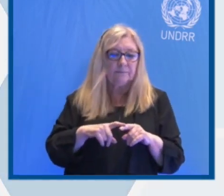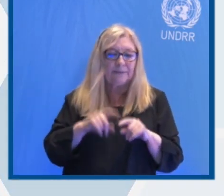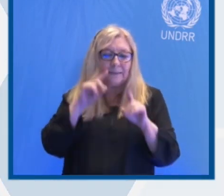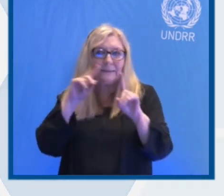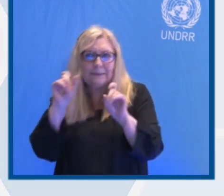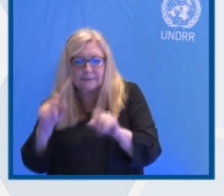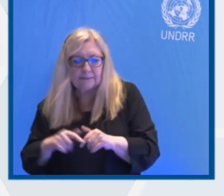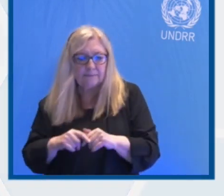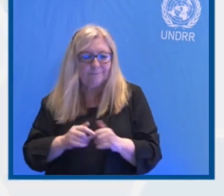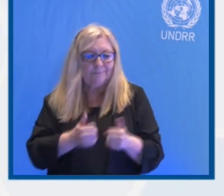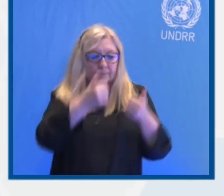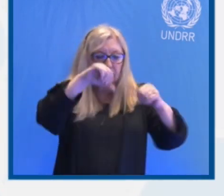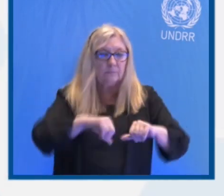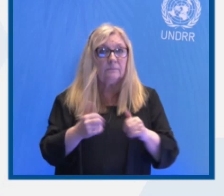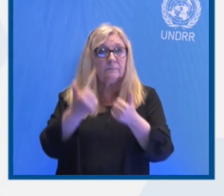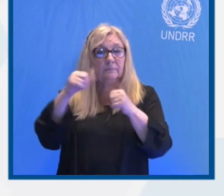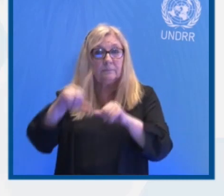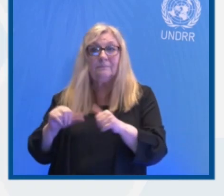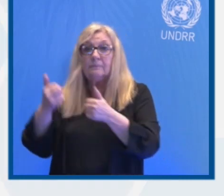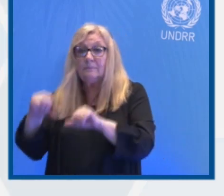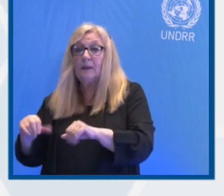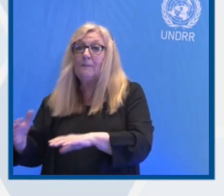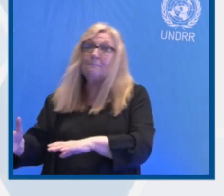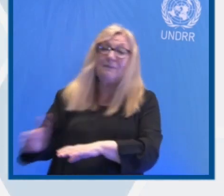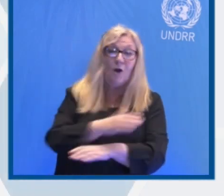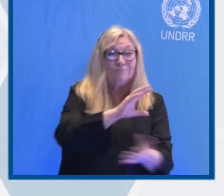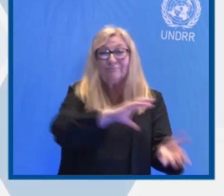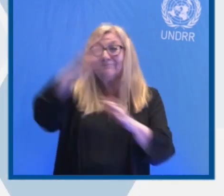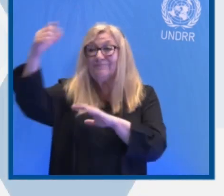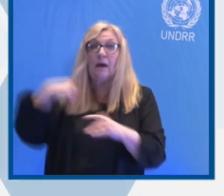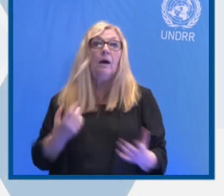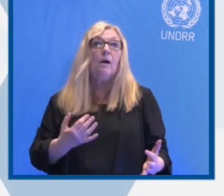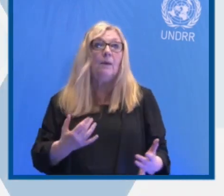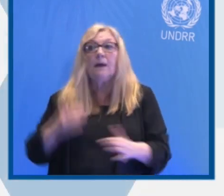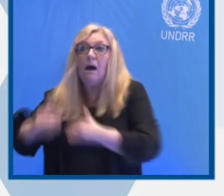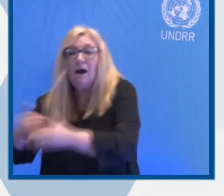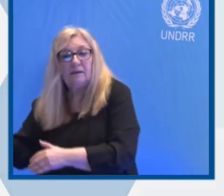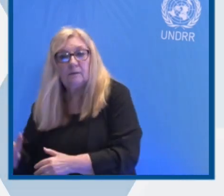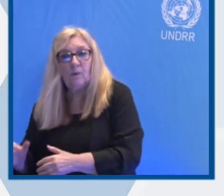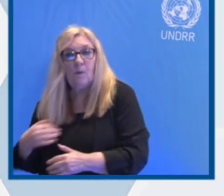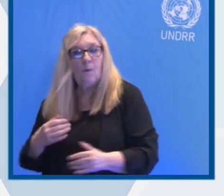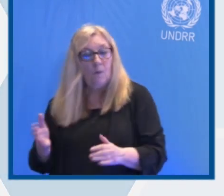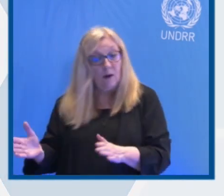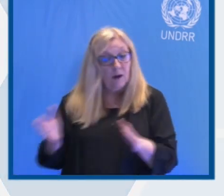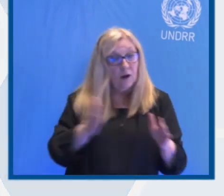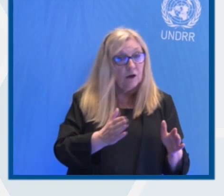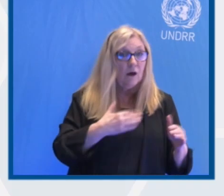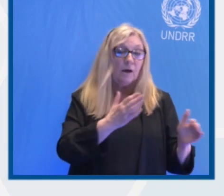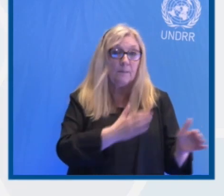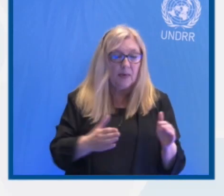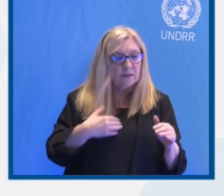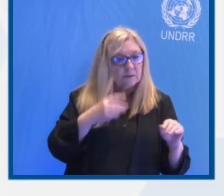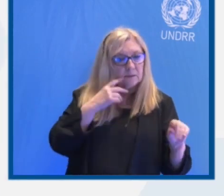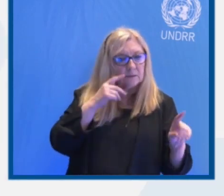good opportunity for this is a stress testing prepared by the UNDRR.